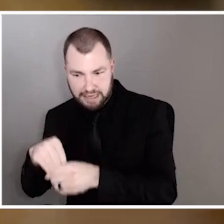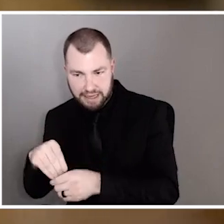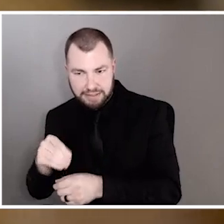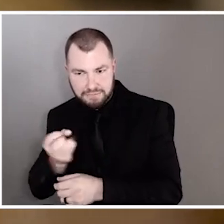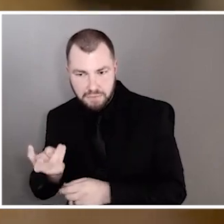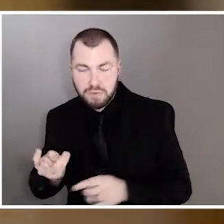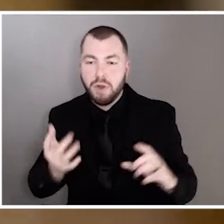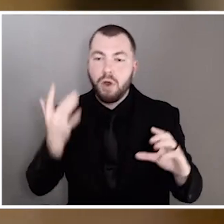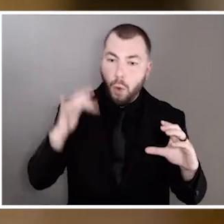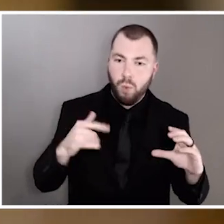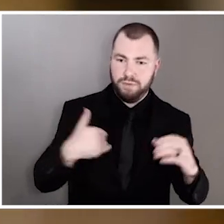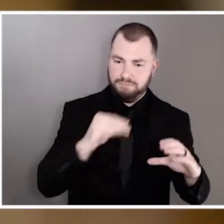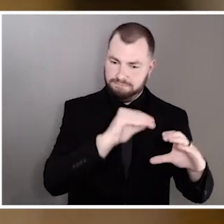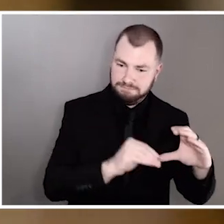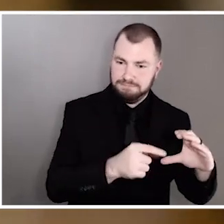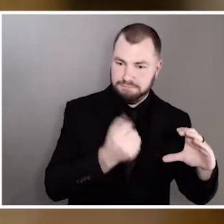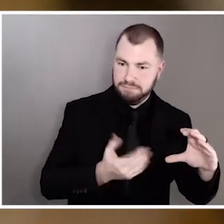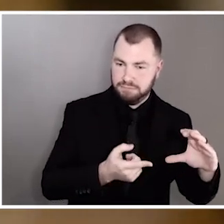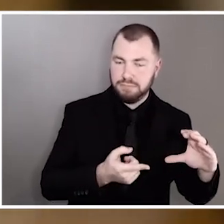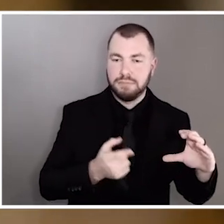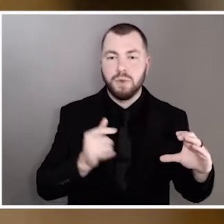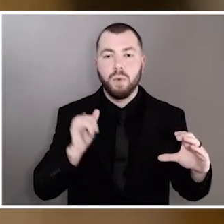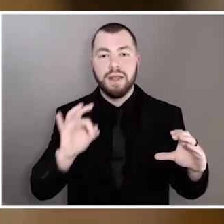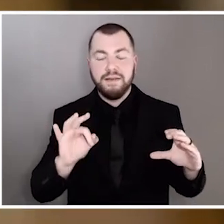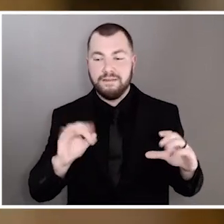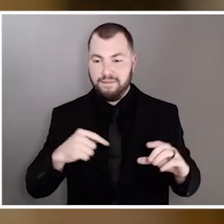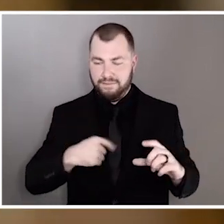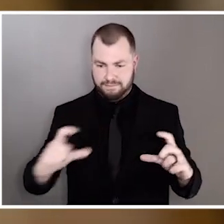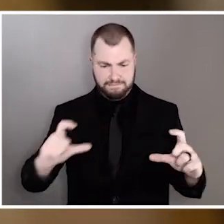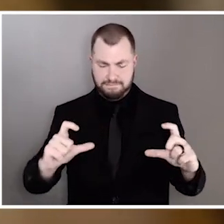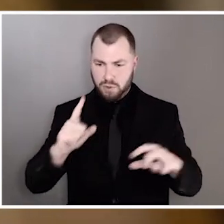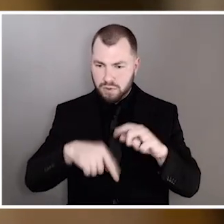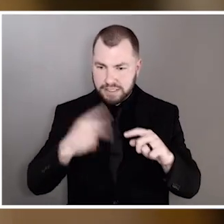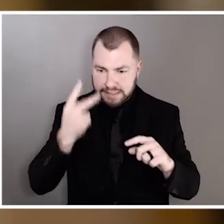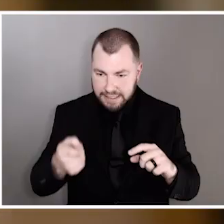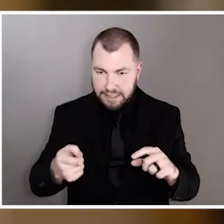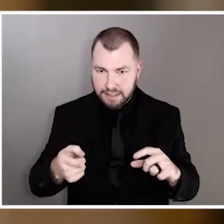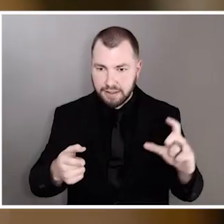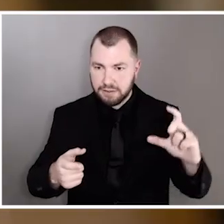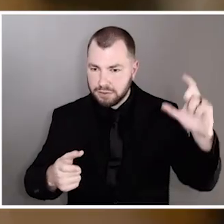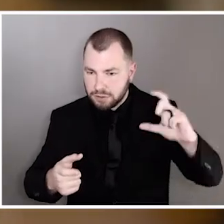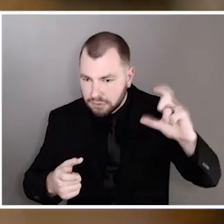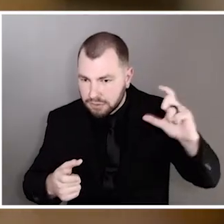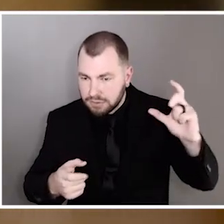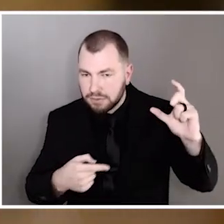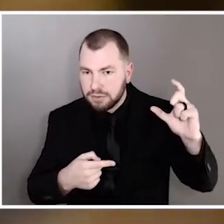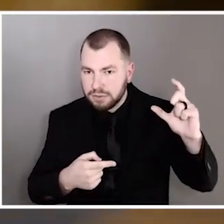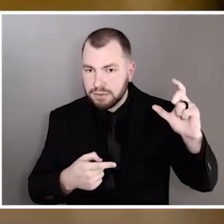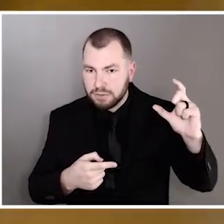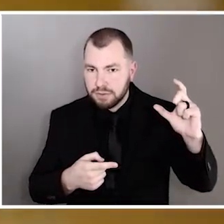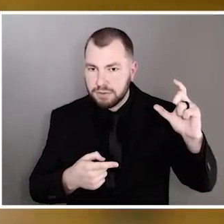and the gold medal has a certain amount of pieces inside of it. So if I couldn't see and you shook my